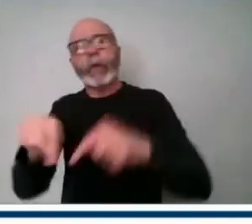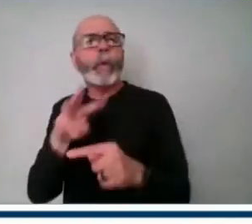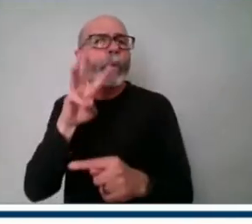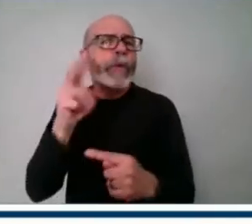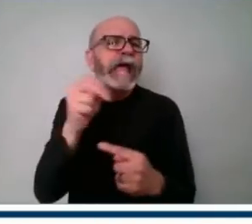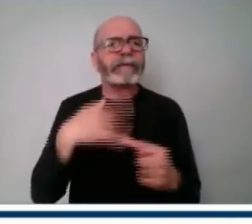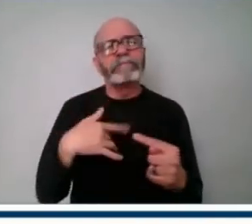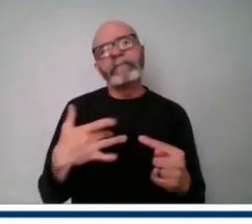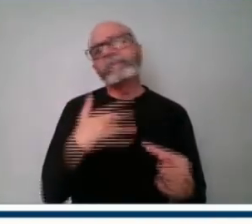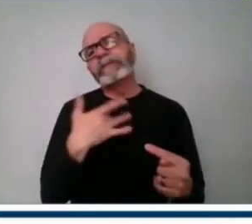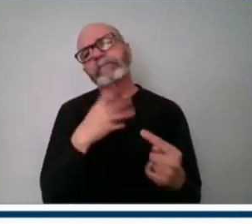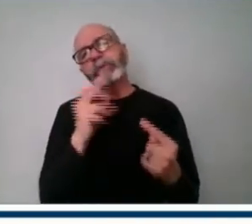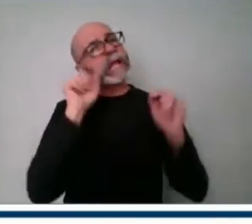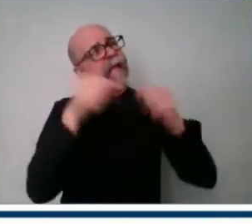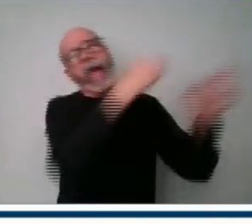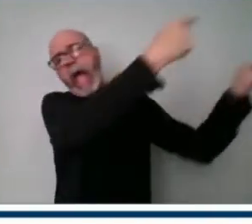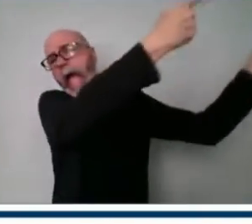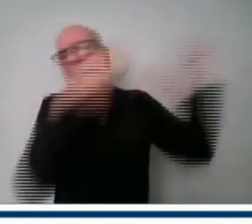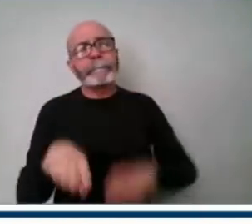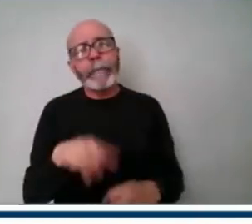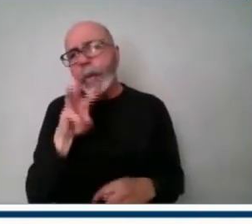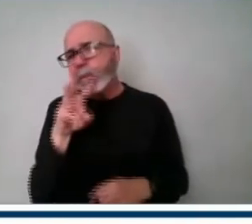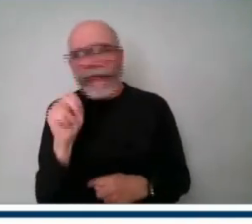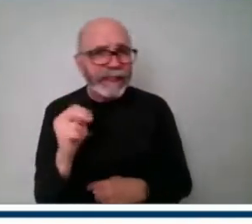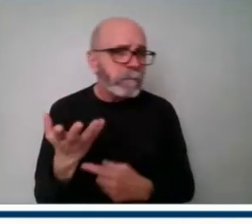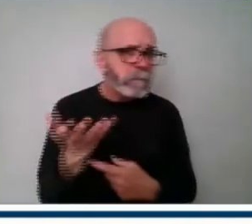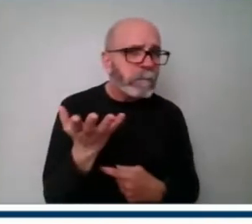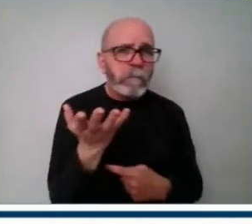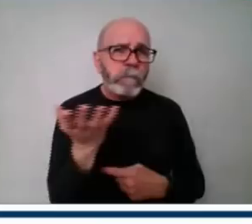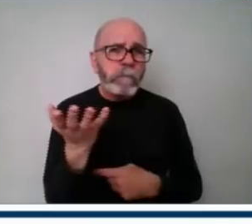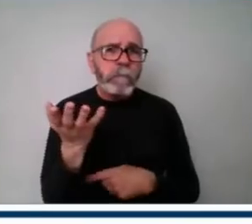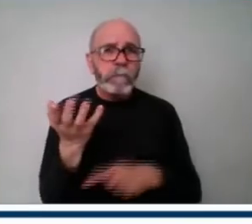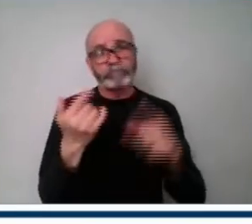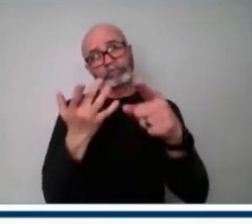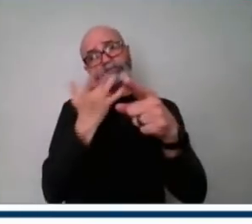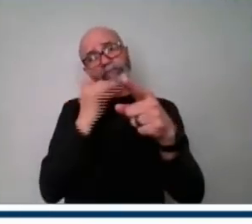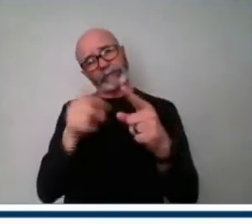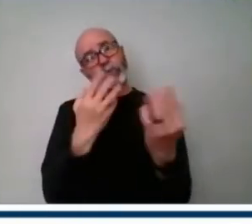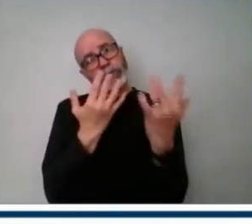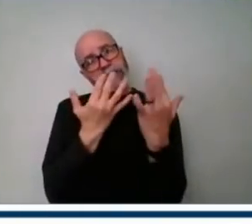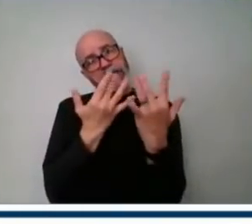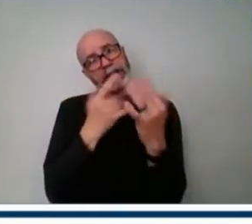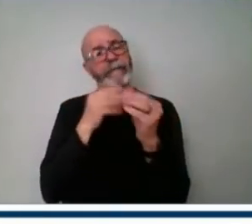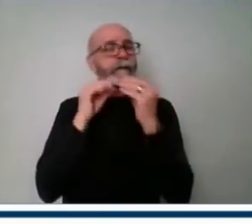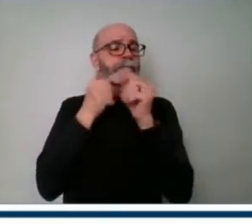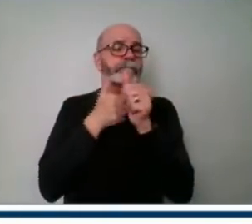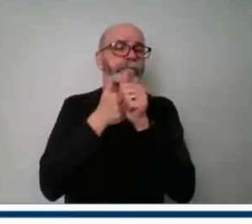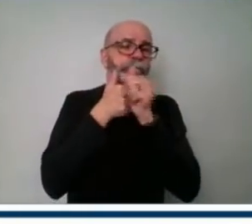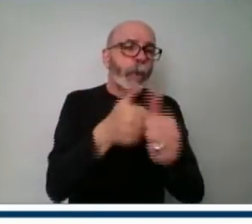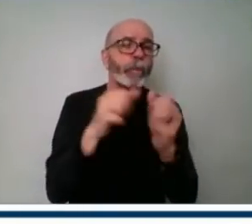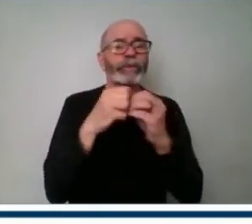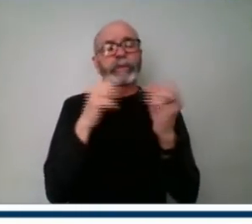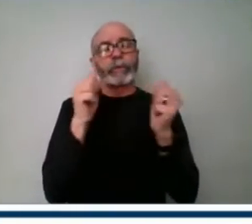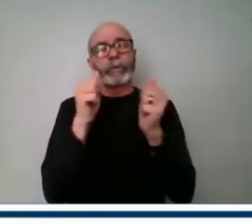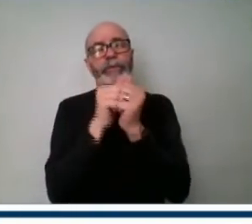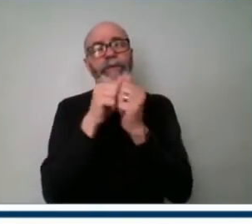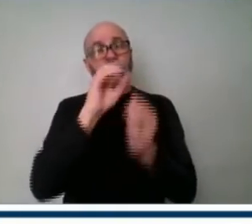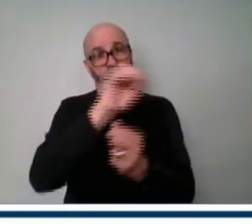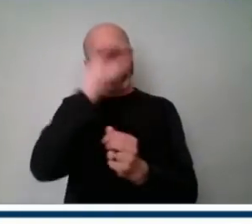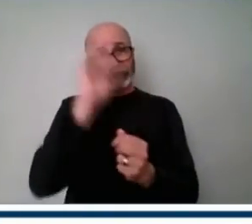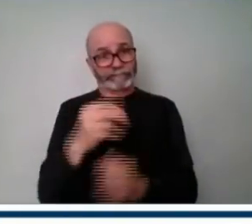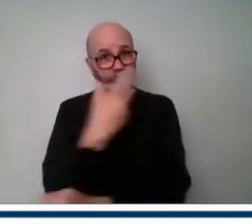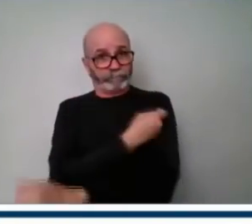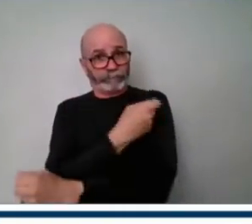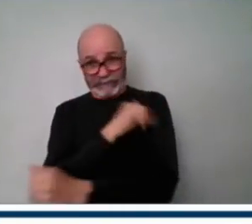particular province, they can get in, that kind of thing? No, there's no, I don't think, guidebook to how